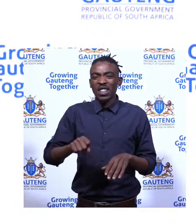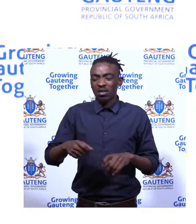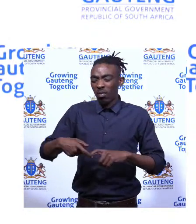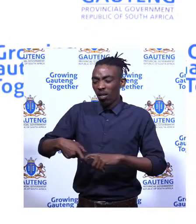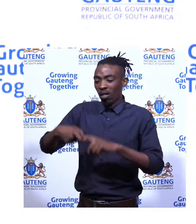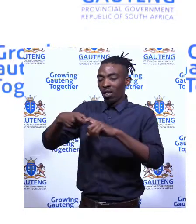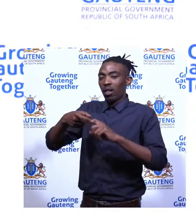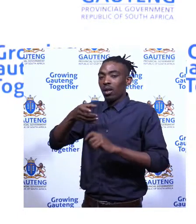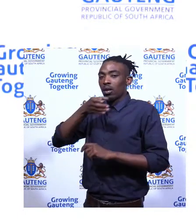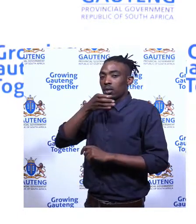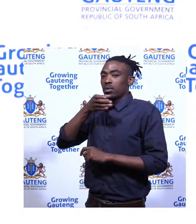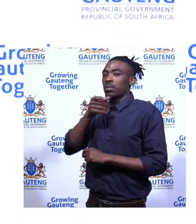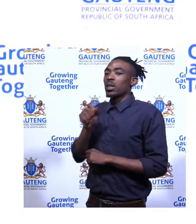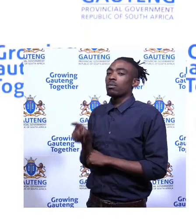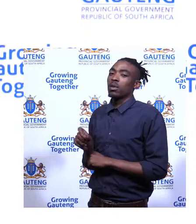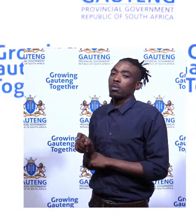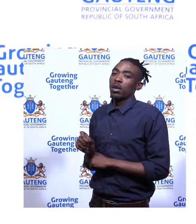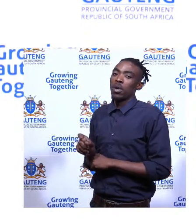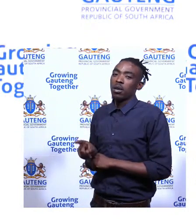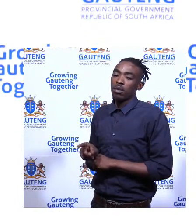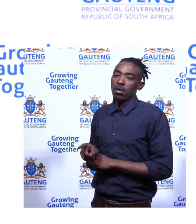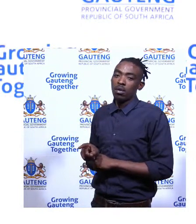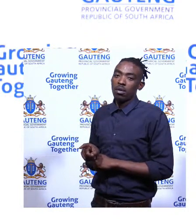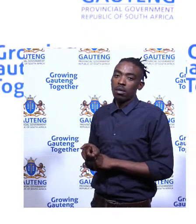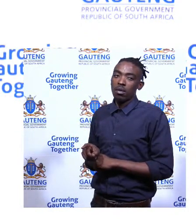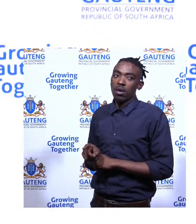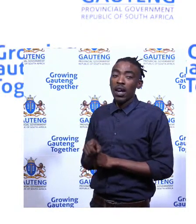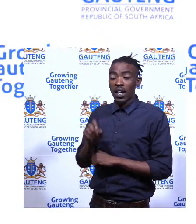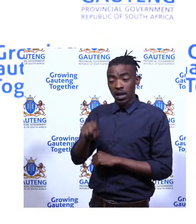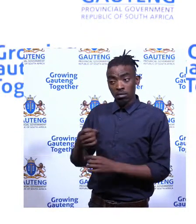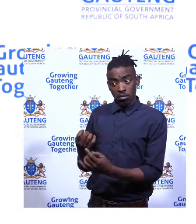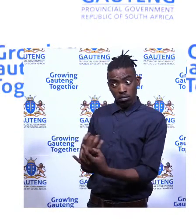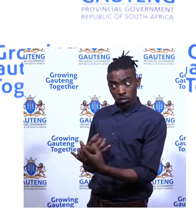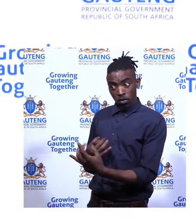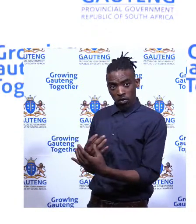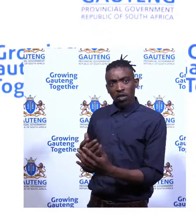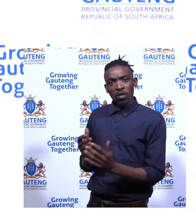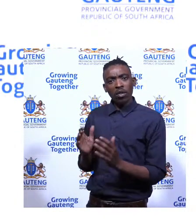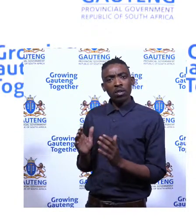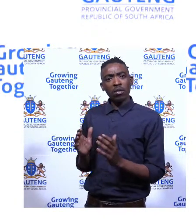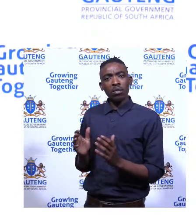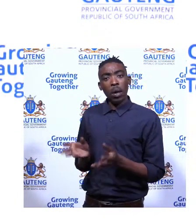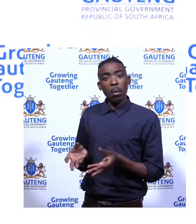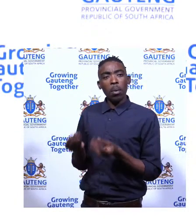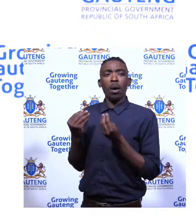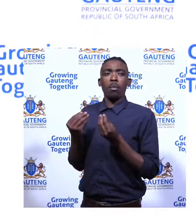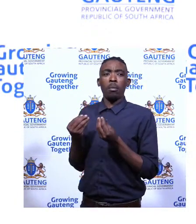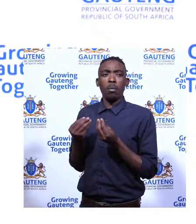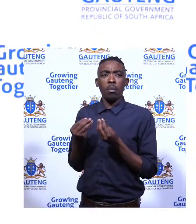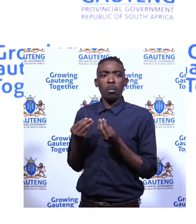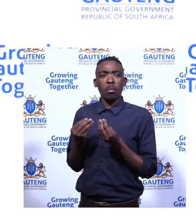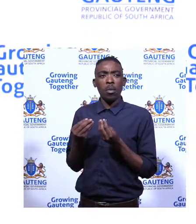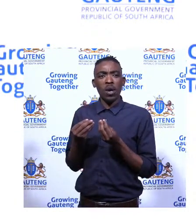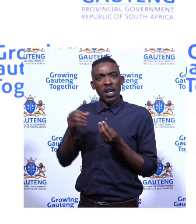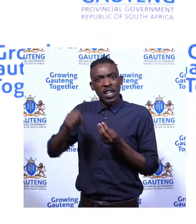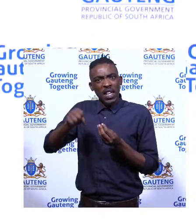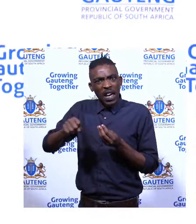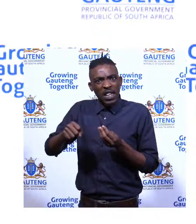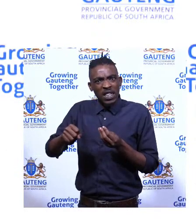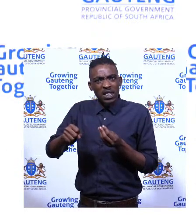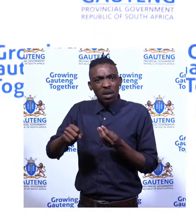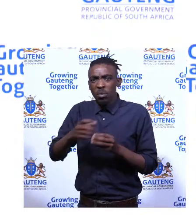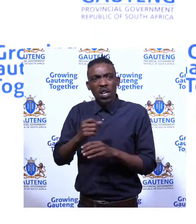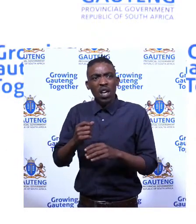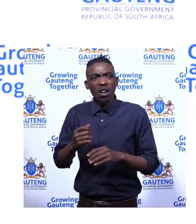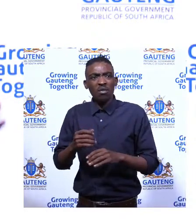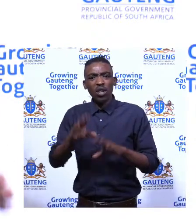And I must say, the feedback we have gotten after suspension, because it was not banning